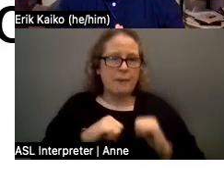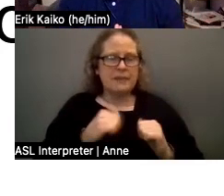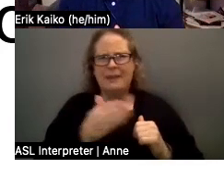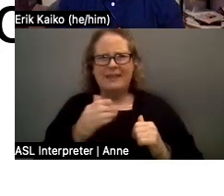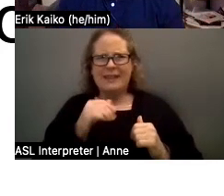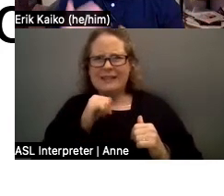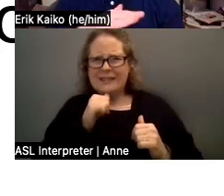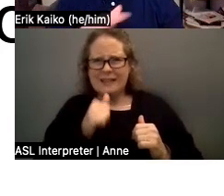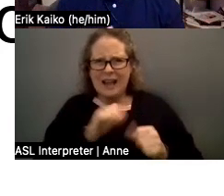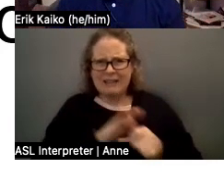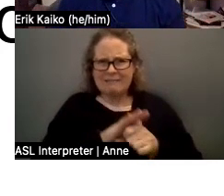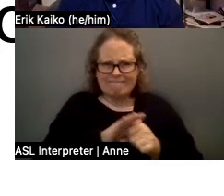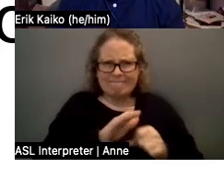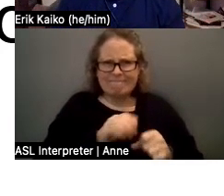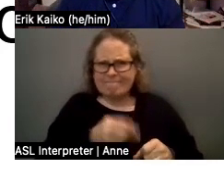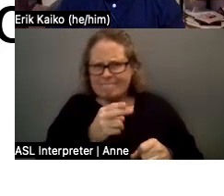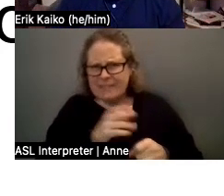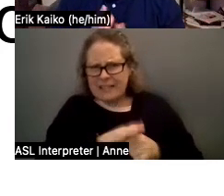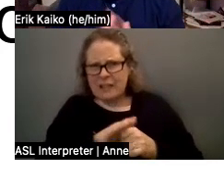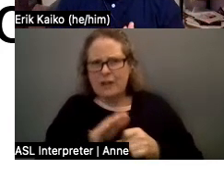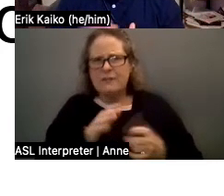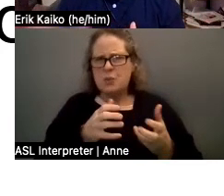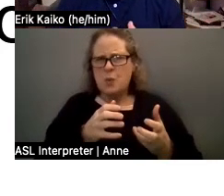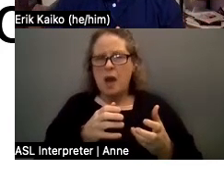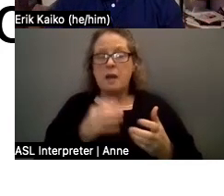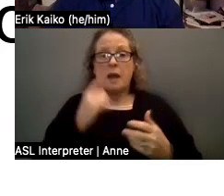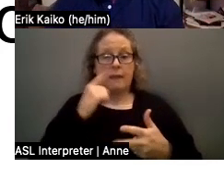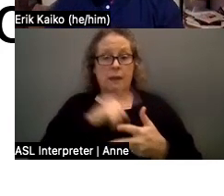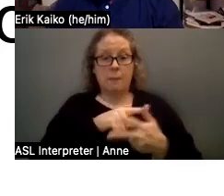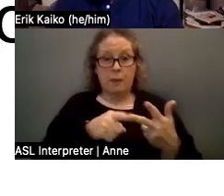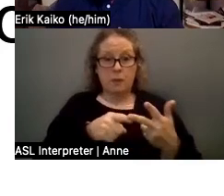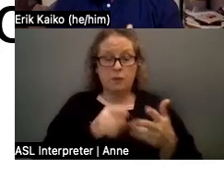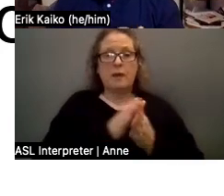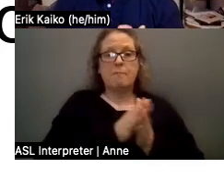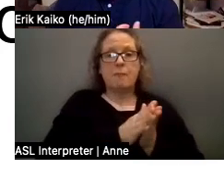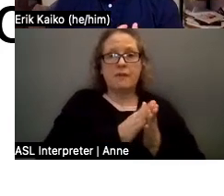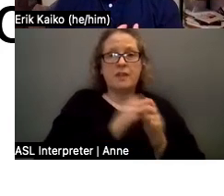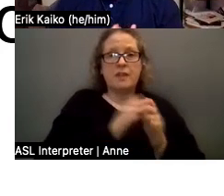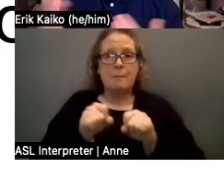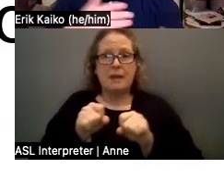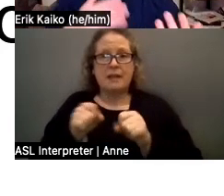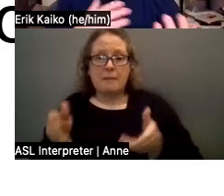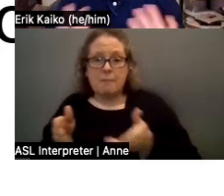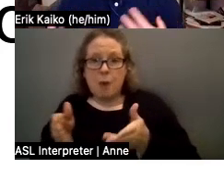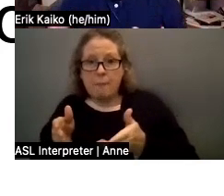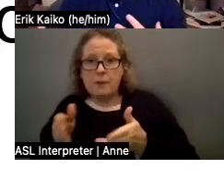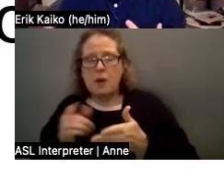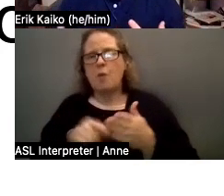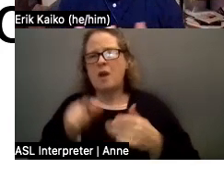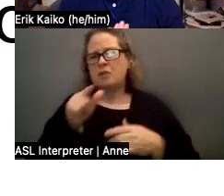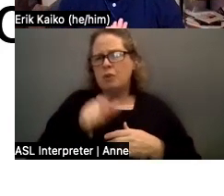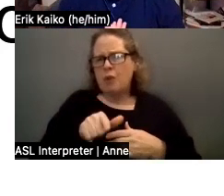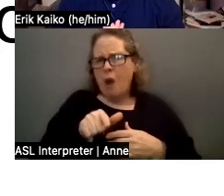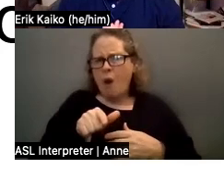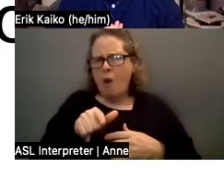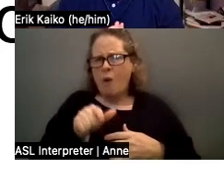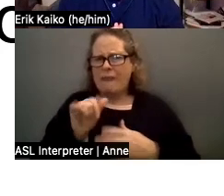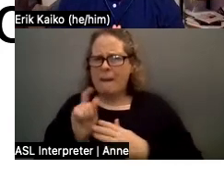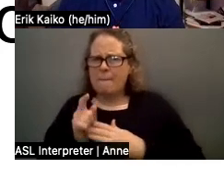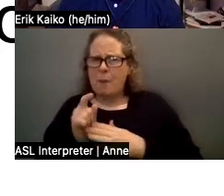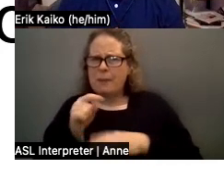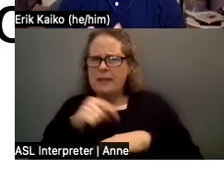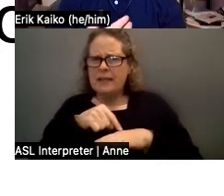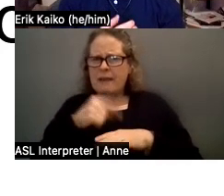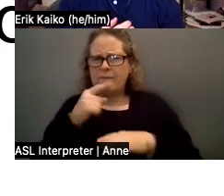to. If you think about these three things, motivation, ability, and prompt, what might be low at that particular moment in time for